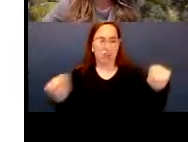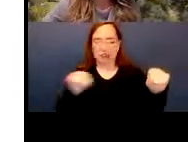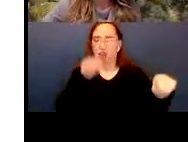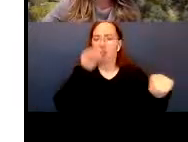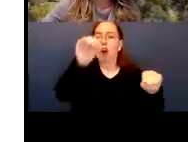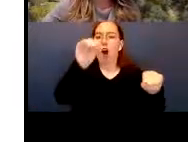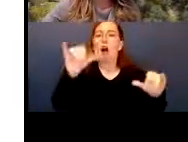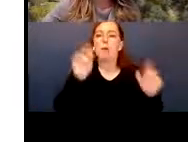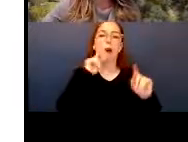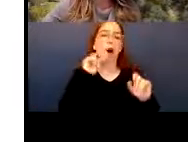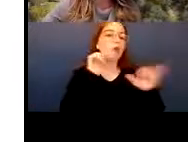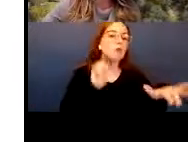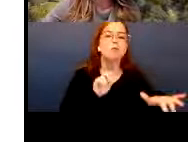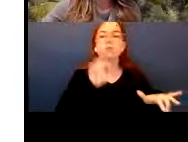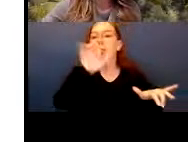throughout the park.